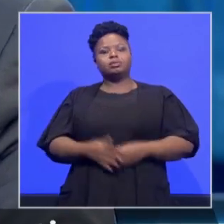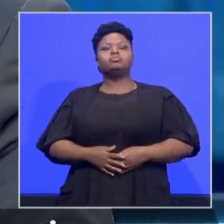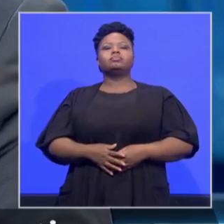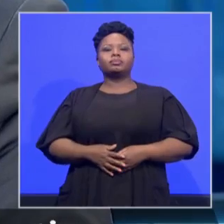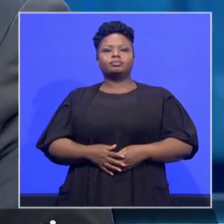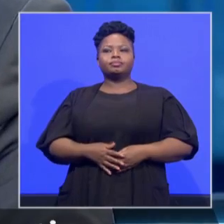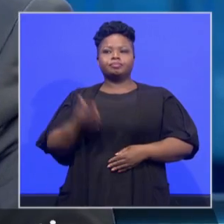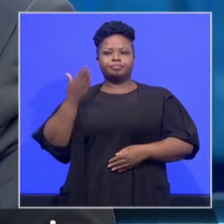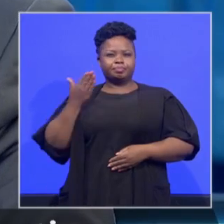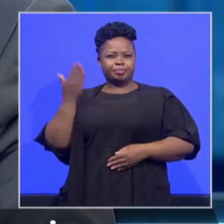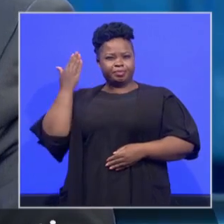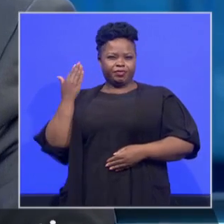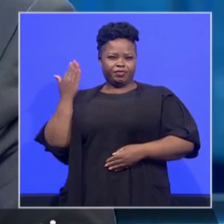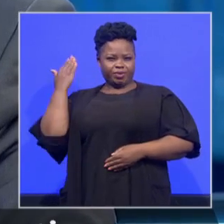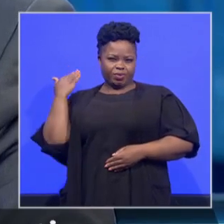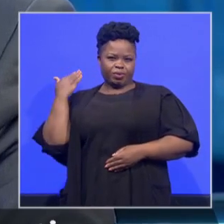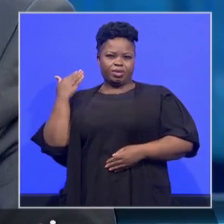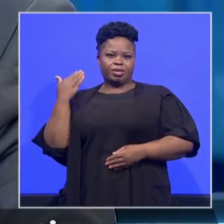struggled to